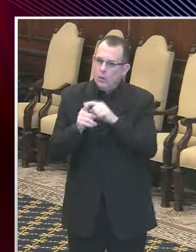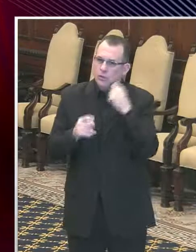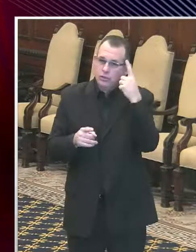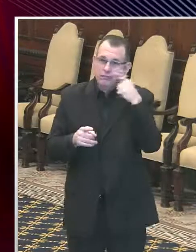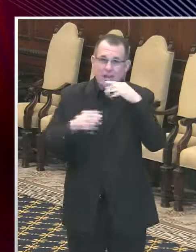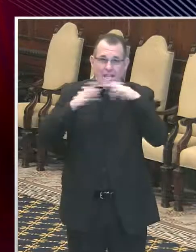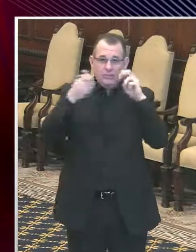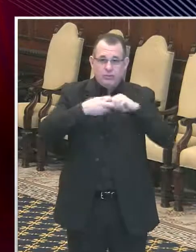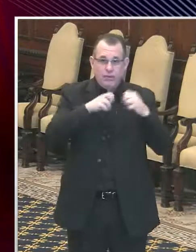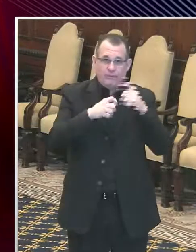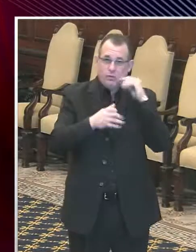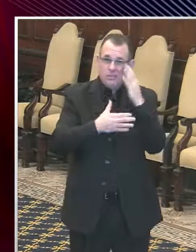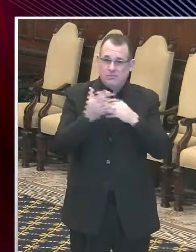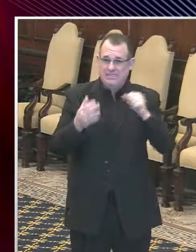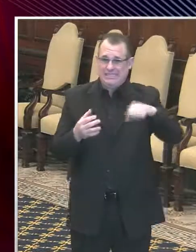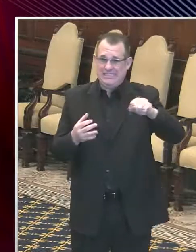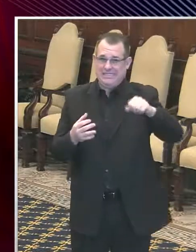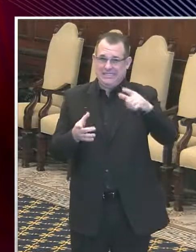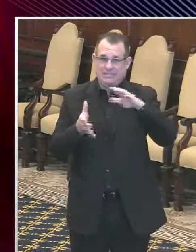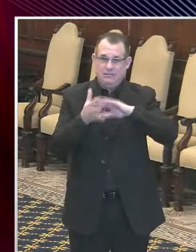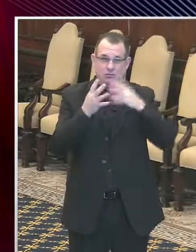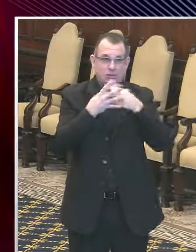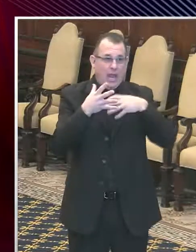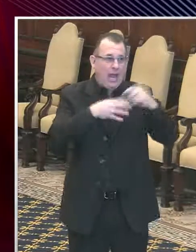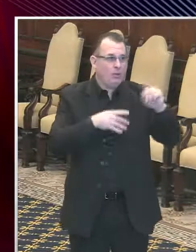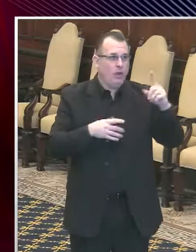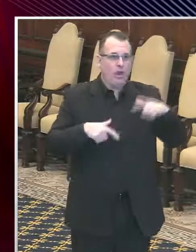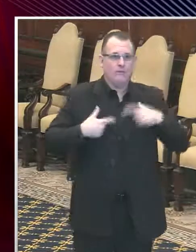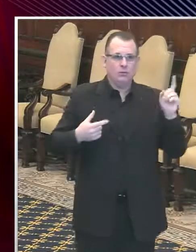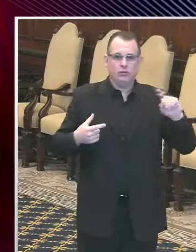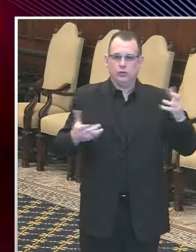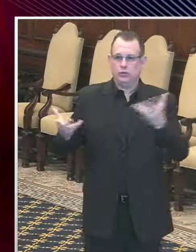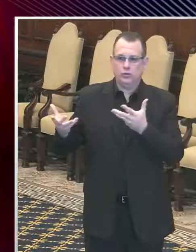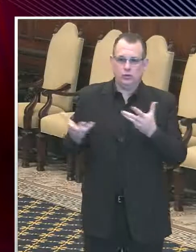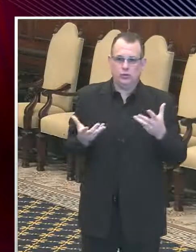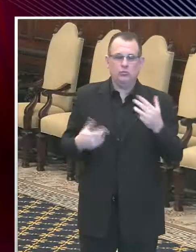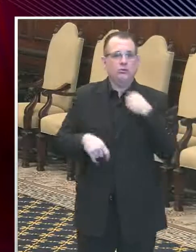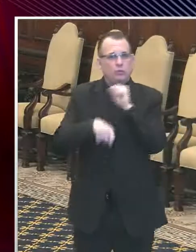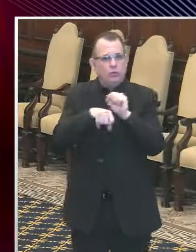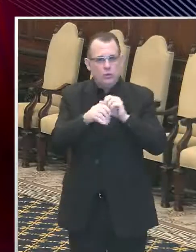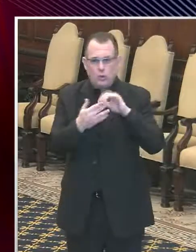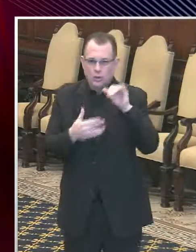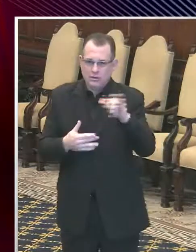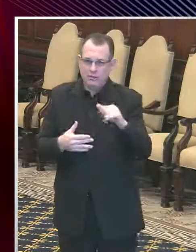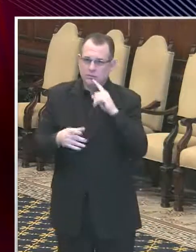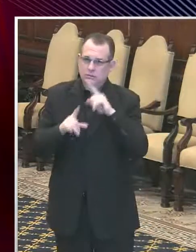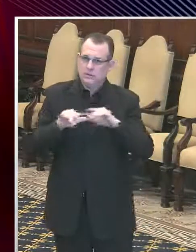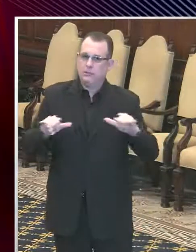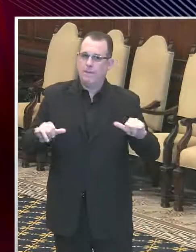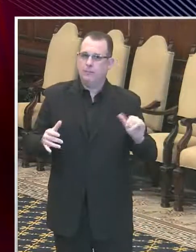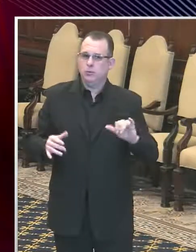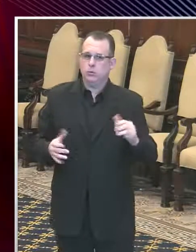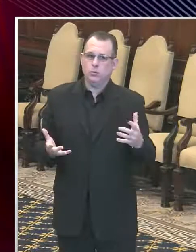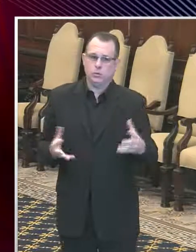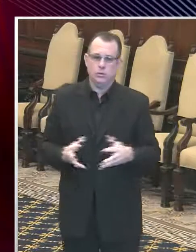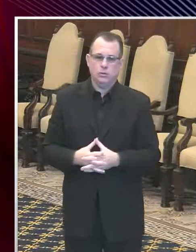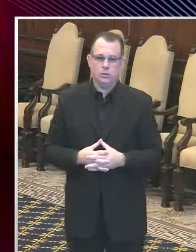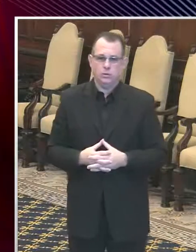for some who are being released back into our communities. We're actively working on those issues at the same time. Thank you,